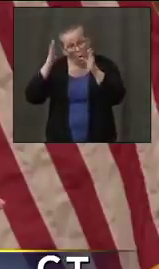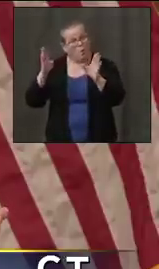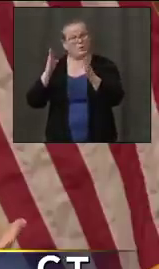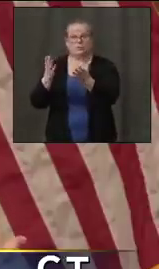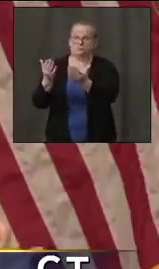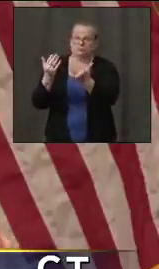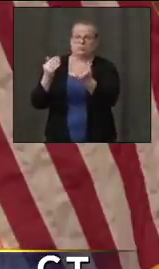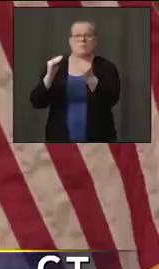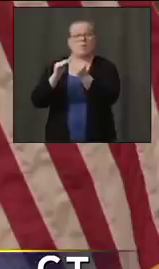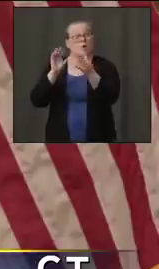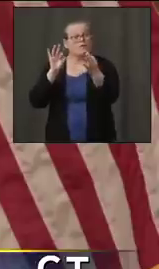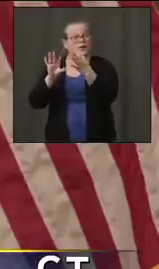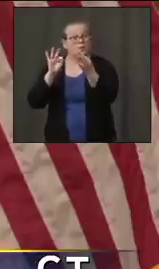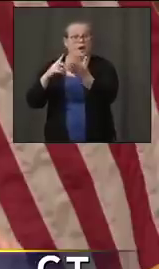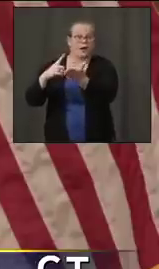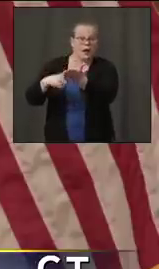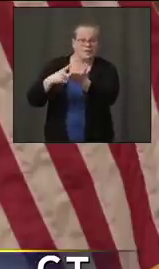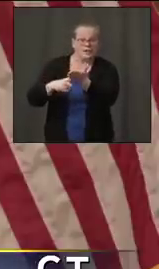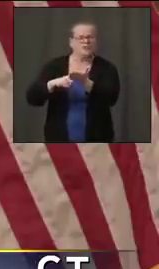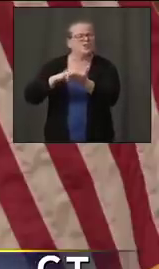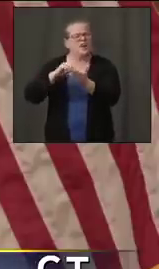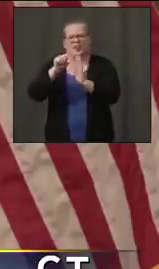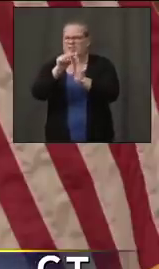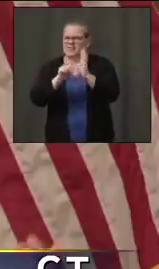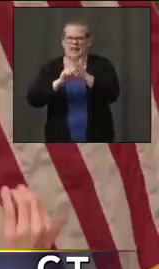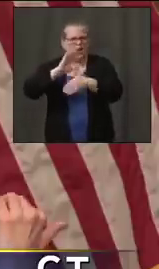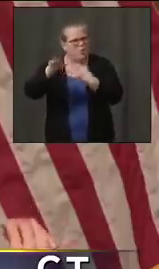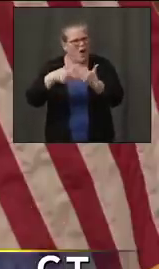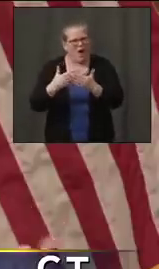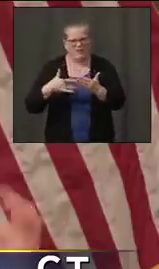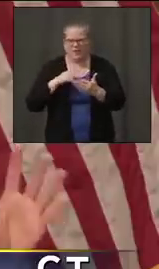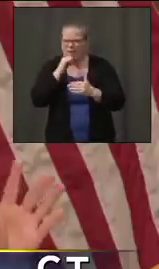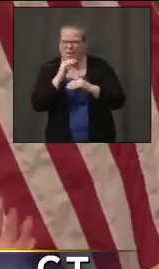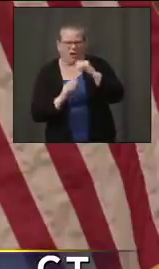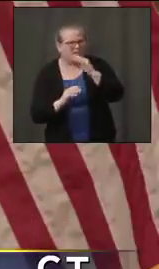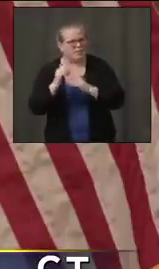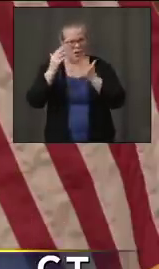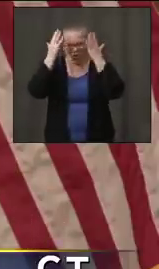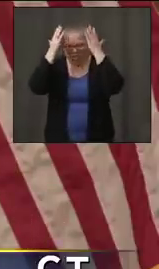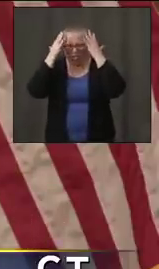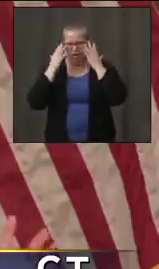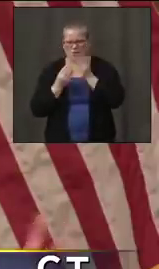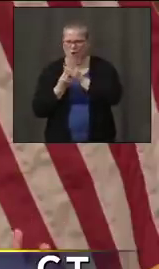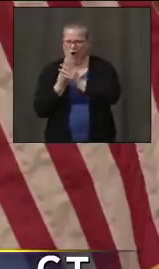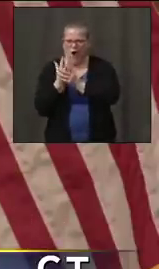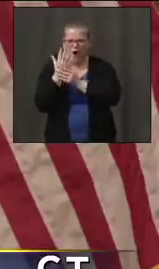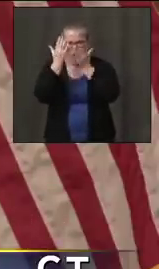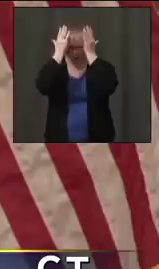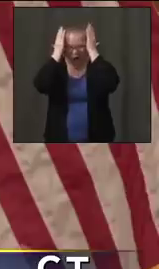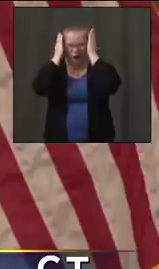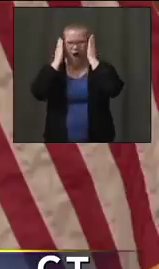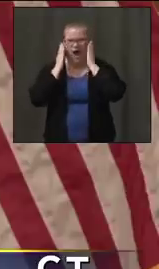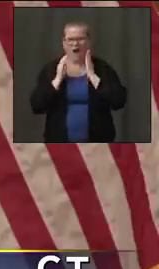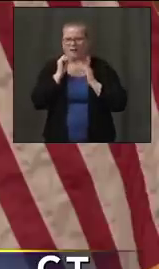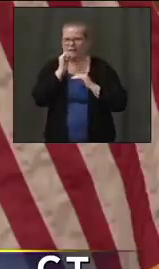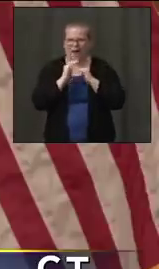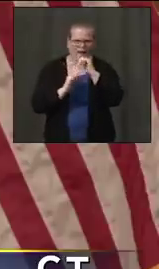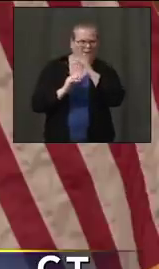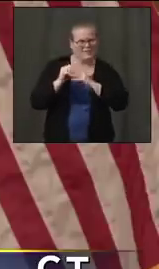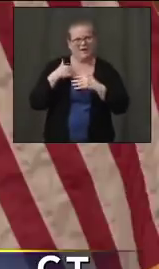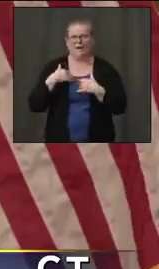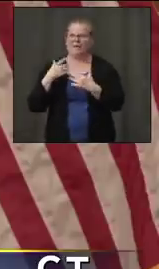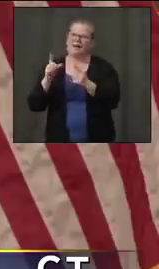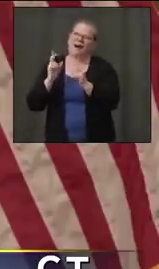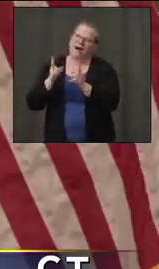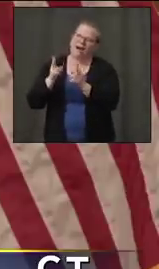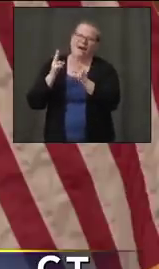comfortable. All of us have longer hair and we can't wait till you reopen, but we're willing to wait until it's safe to do